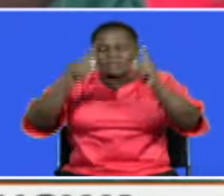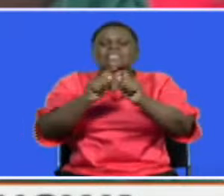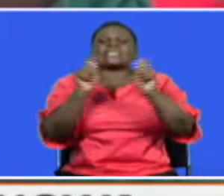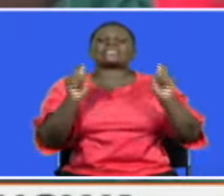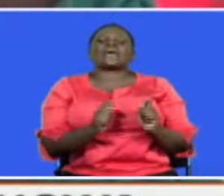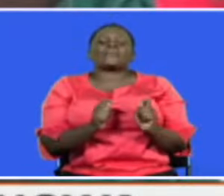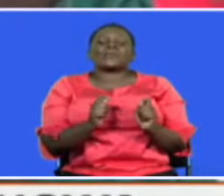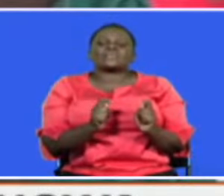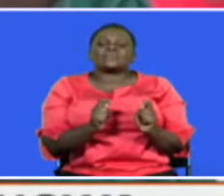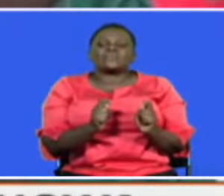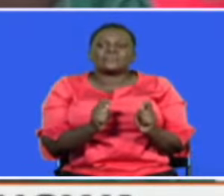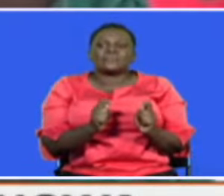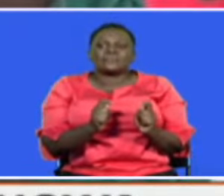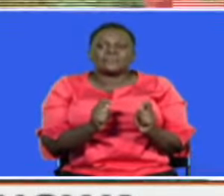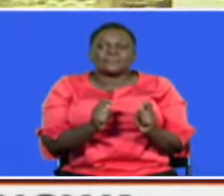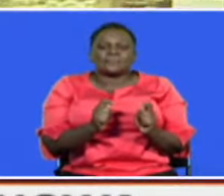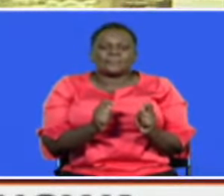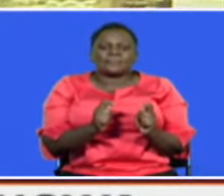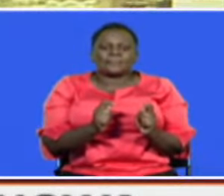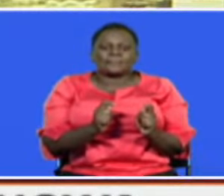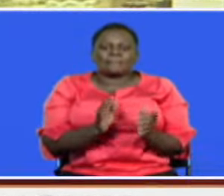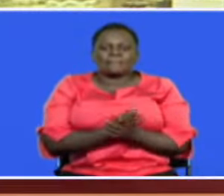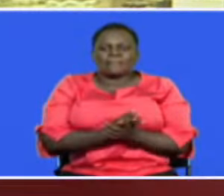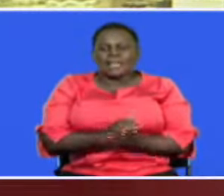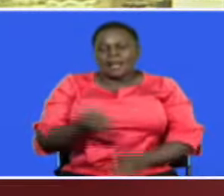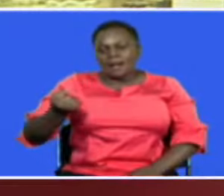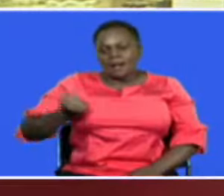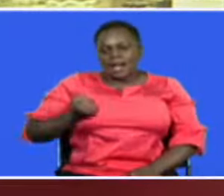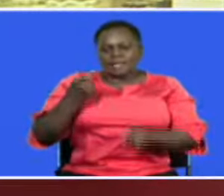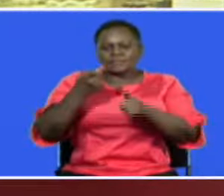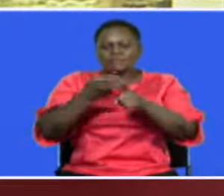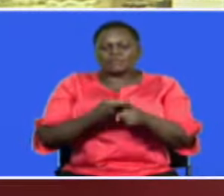is tribalism. Wasichana kutoka jamii za wafugaji